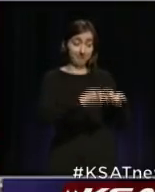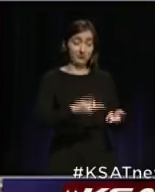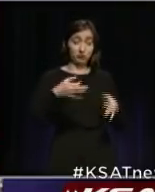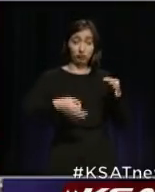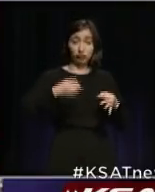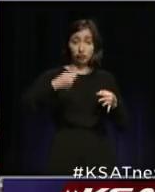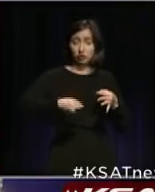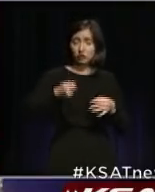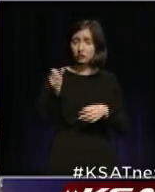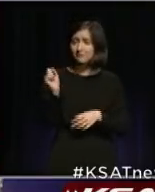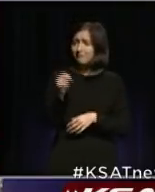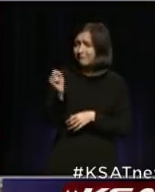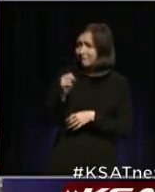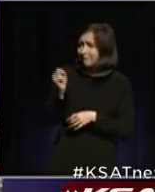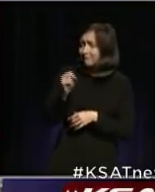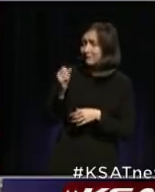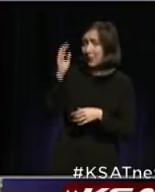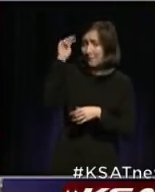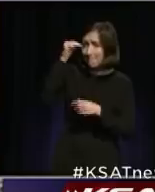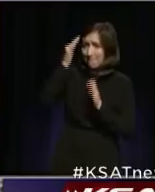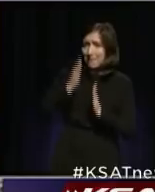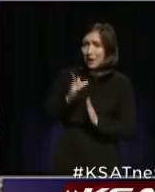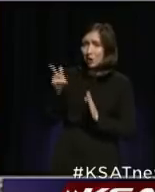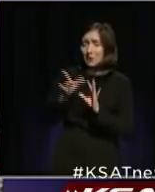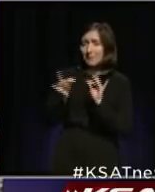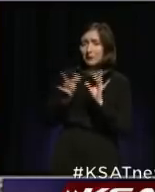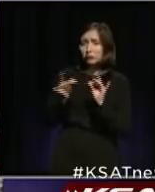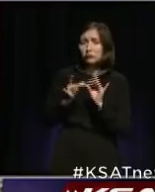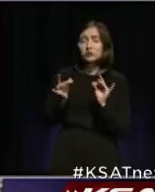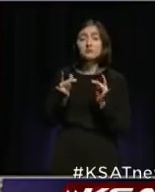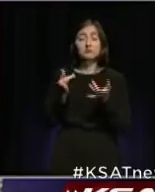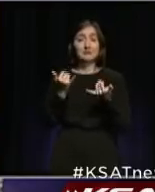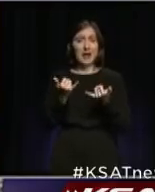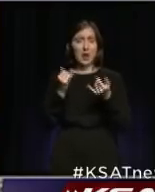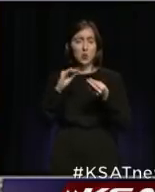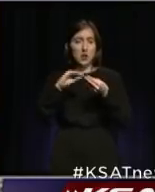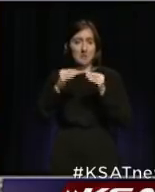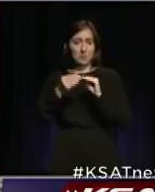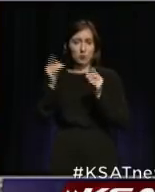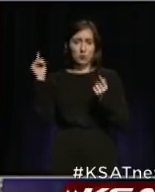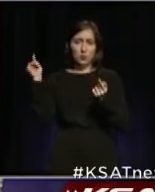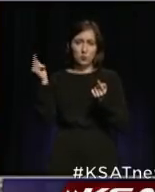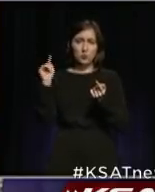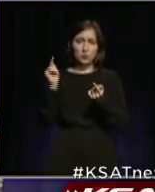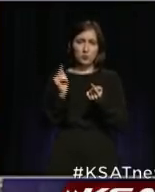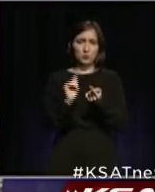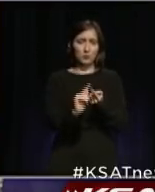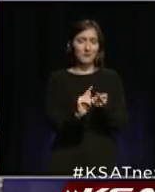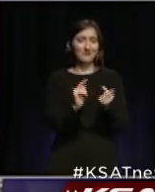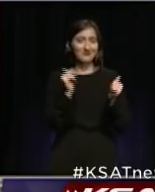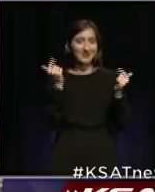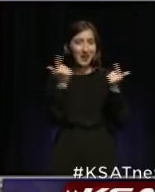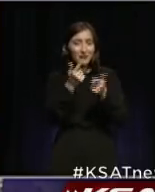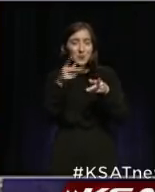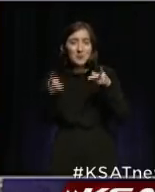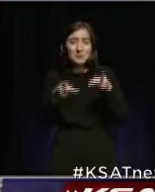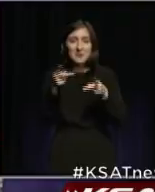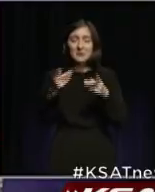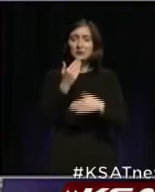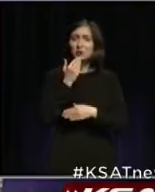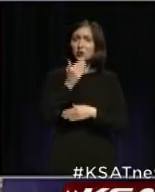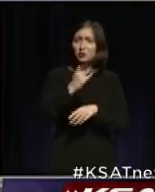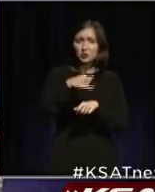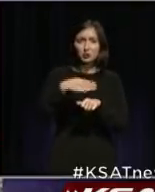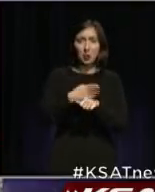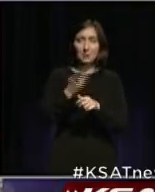and everybody's been really doing a good job. I was out there today quite a bit around, and most people, almost everybody I